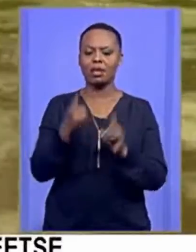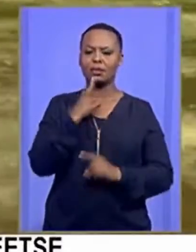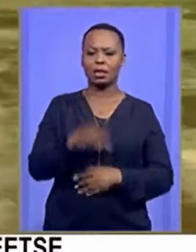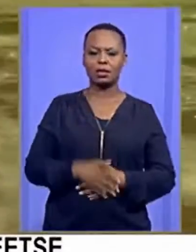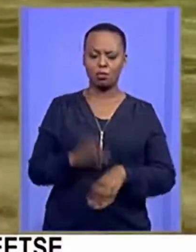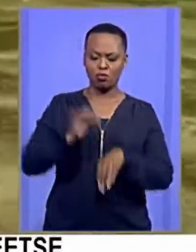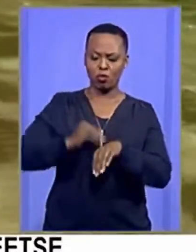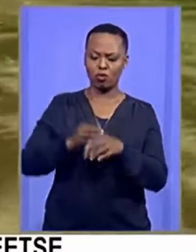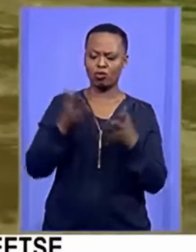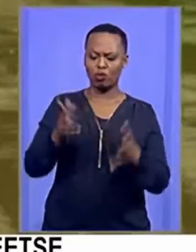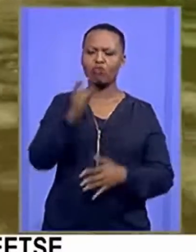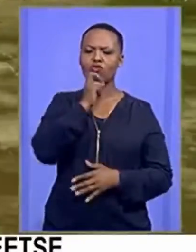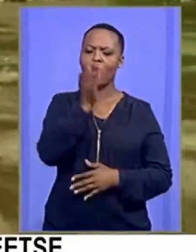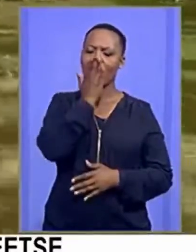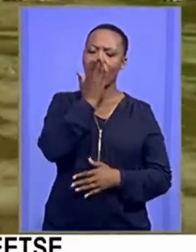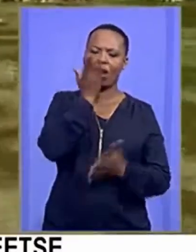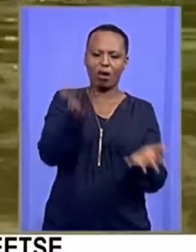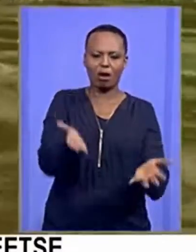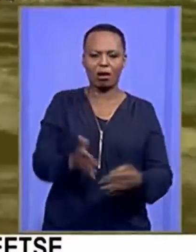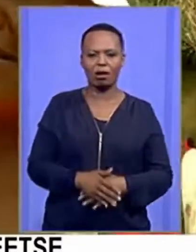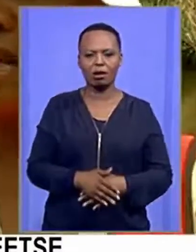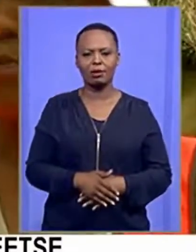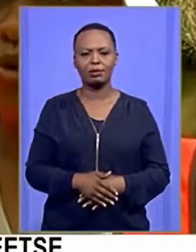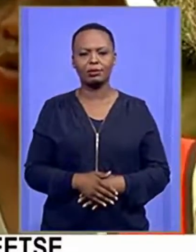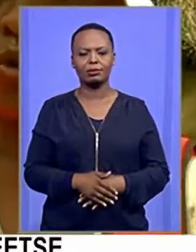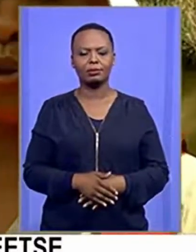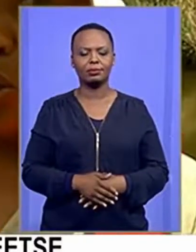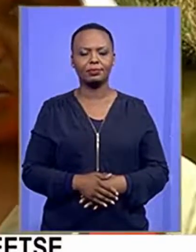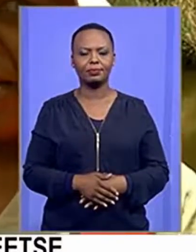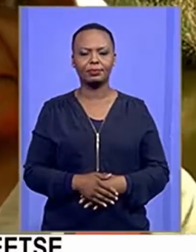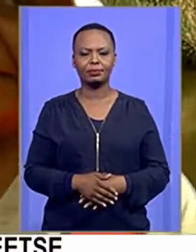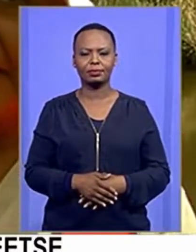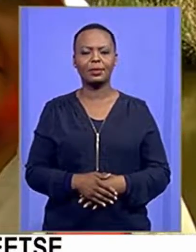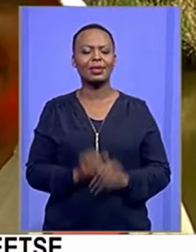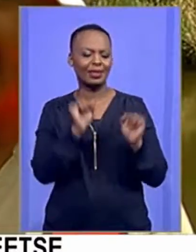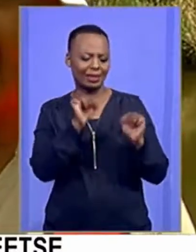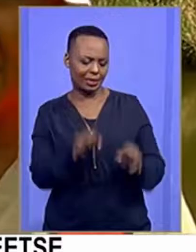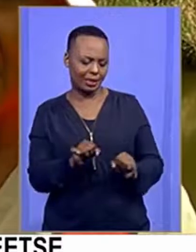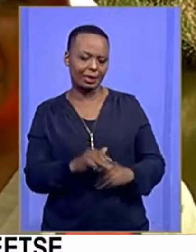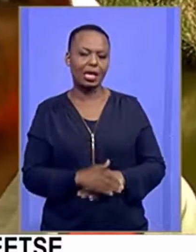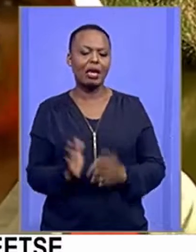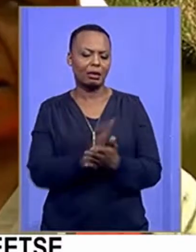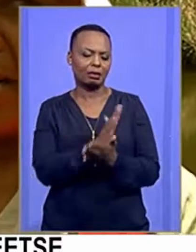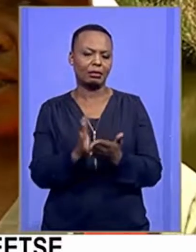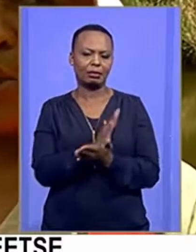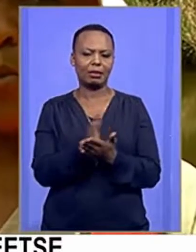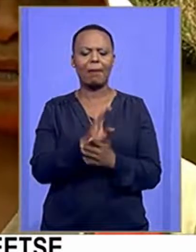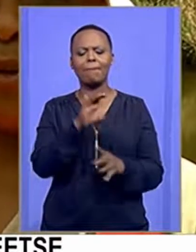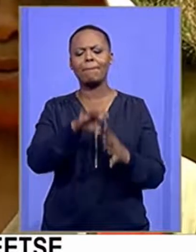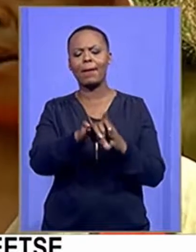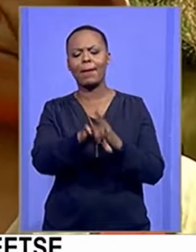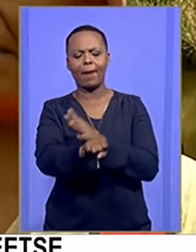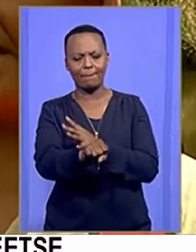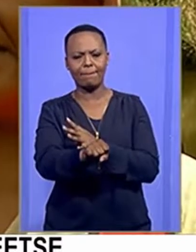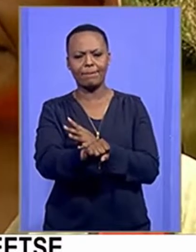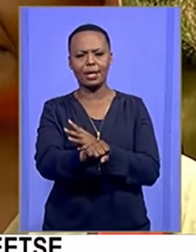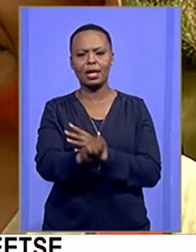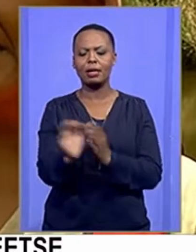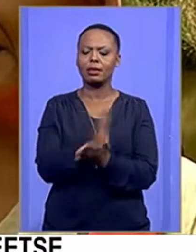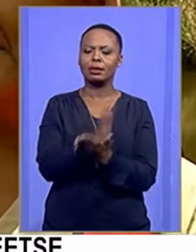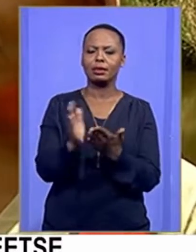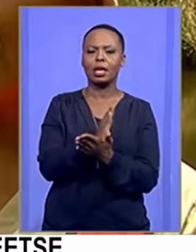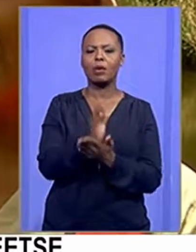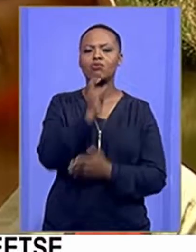le a tlwaelegile ka lefapeng la tša temo. Tša mohuta o di gona tše re šetšeng re di humane, re humana gore ba bangwe ba na